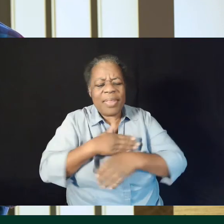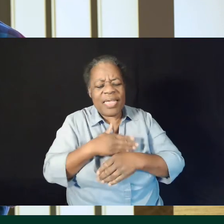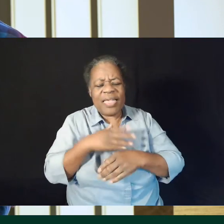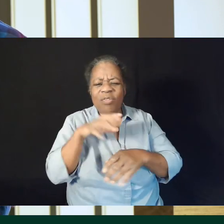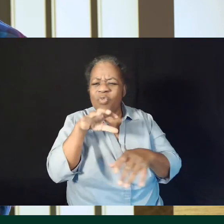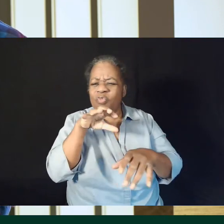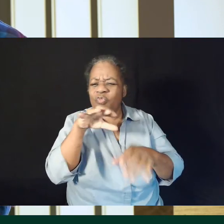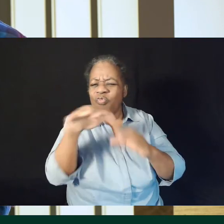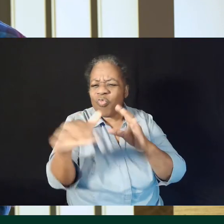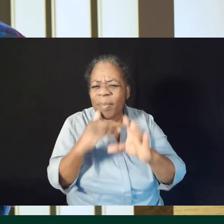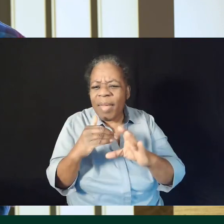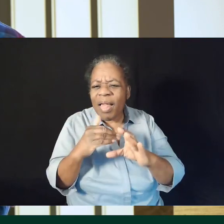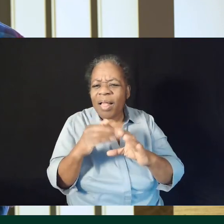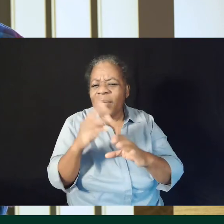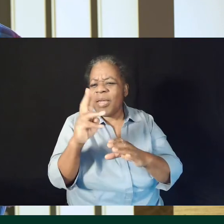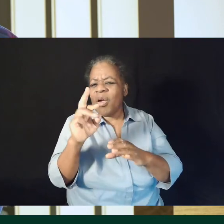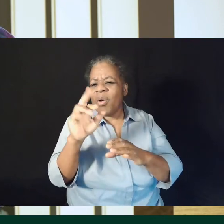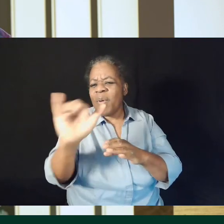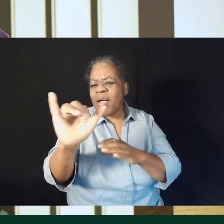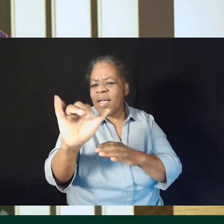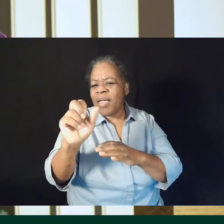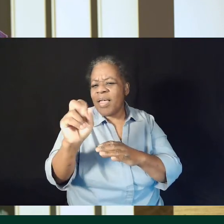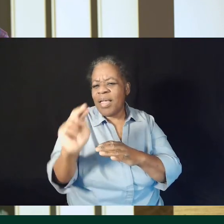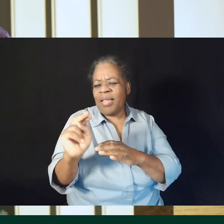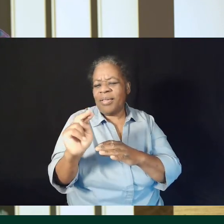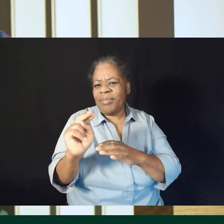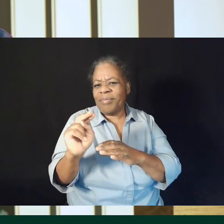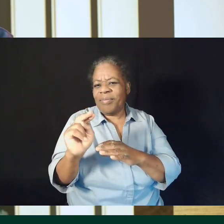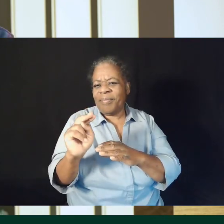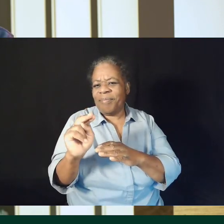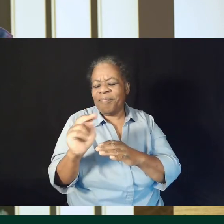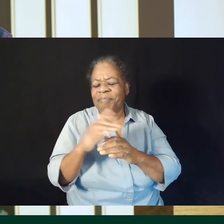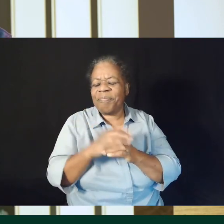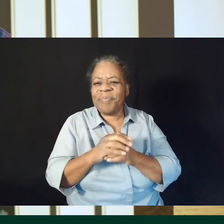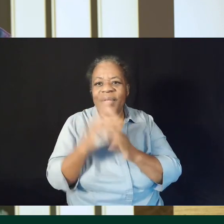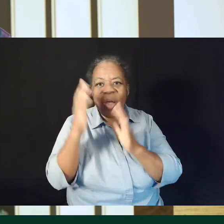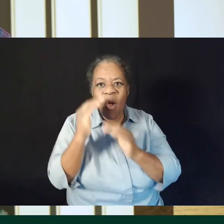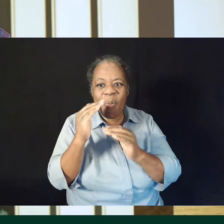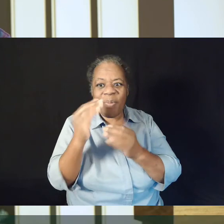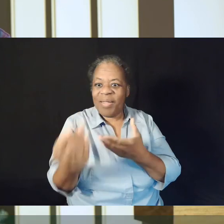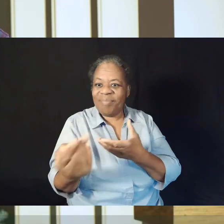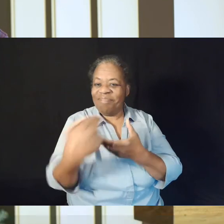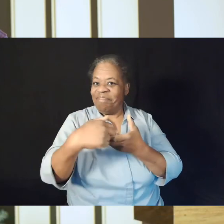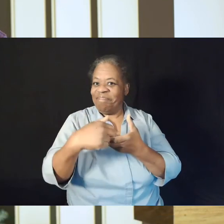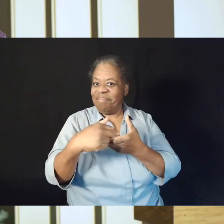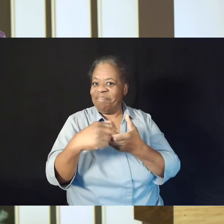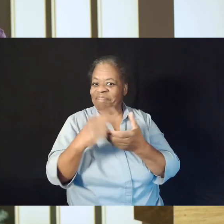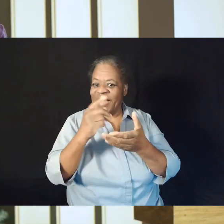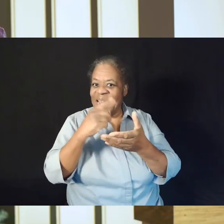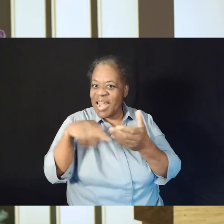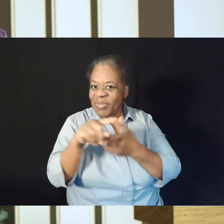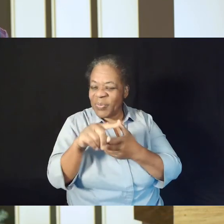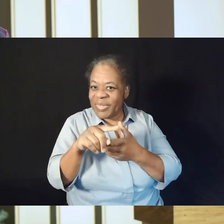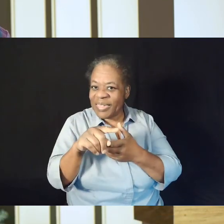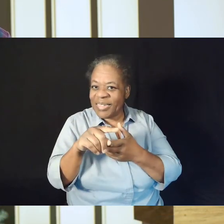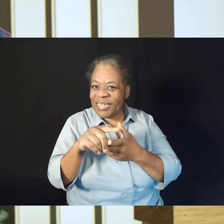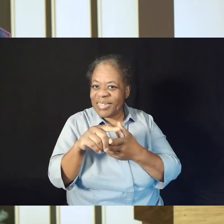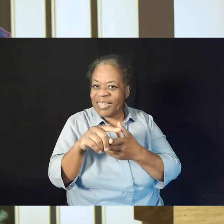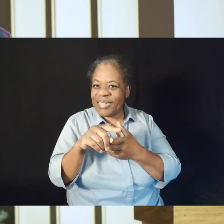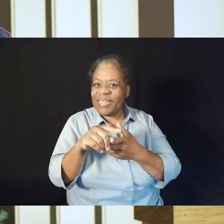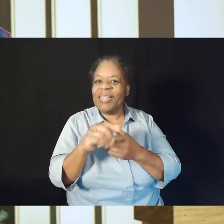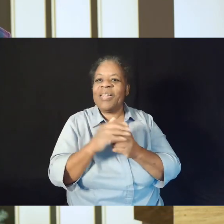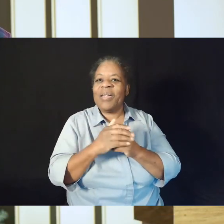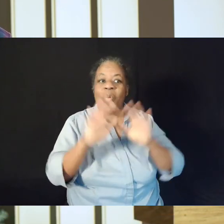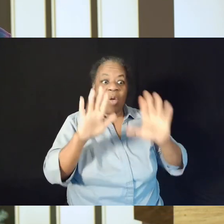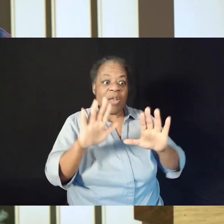Y at grace.org. Well, we hope you'll be back with us next week, because as wonderful as it is to be